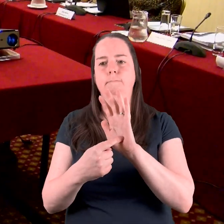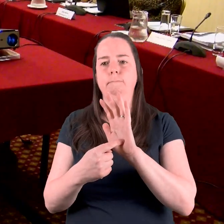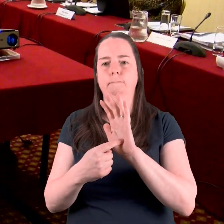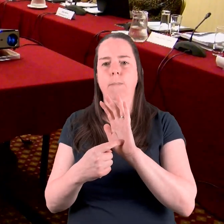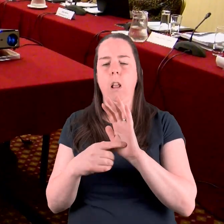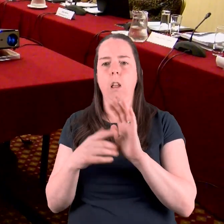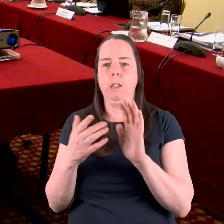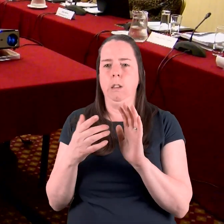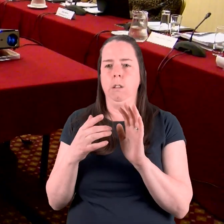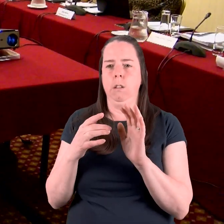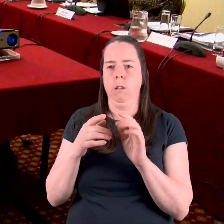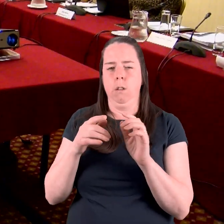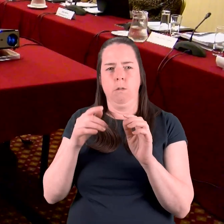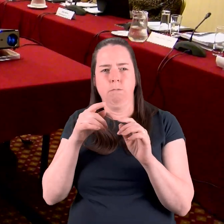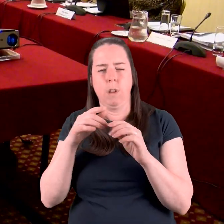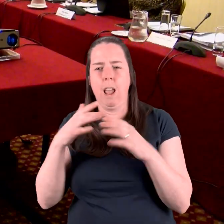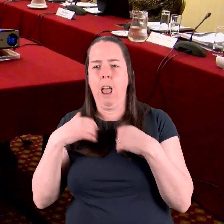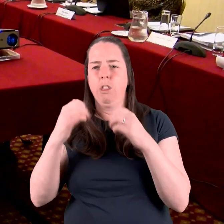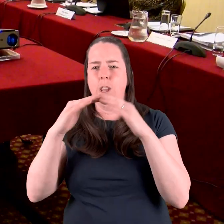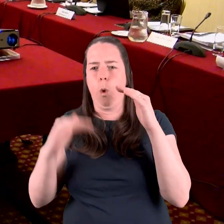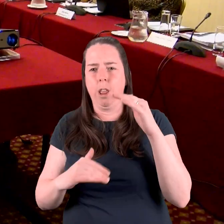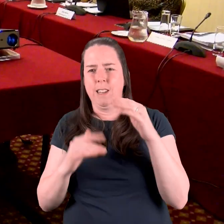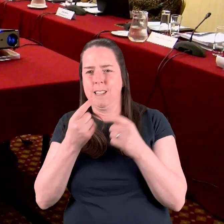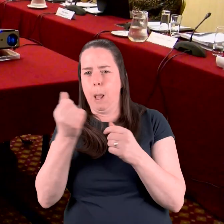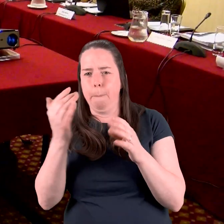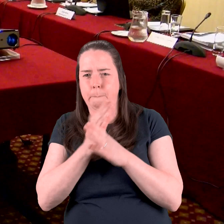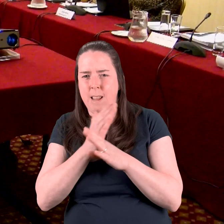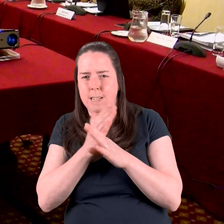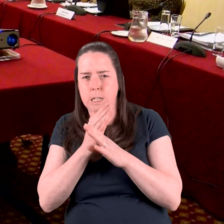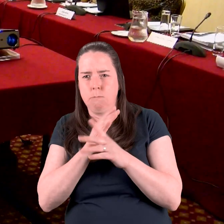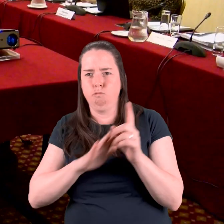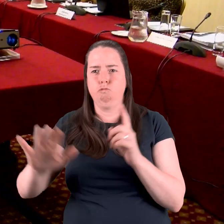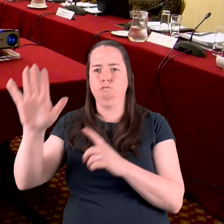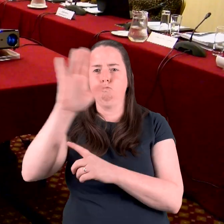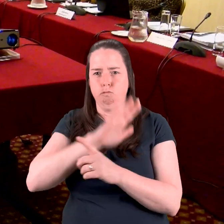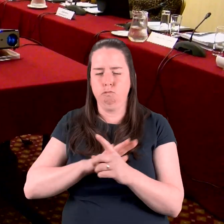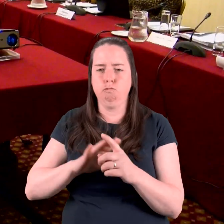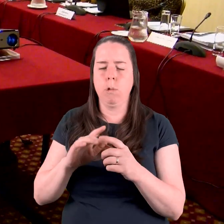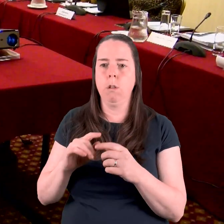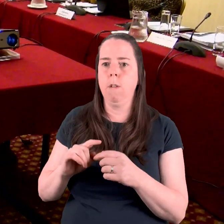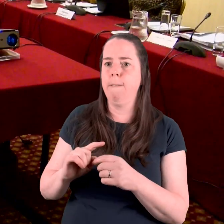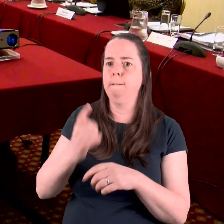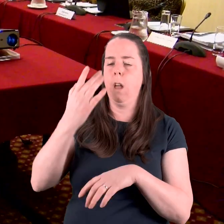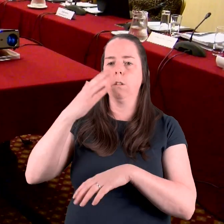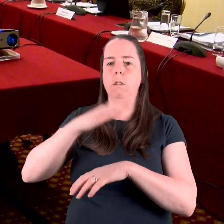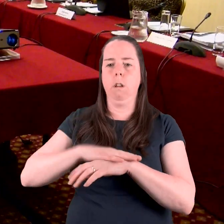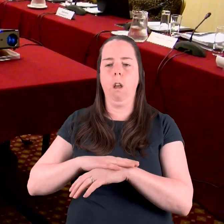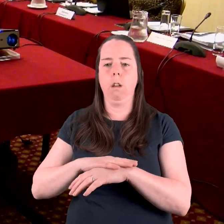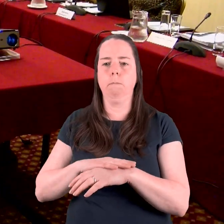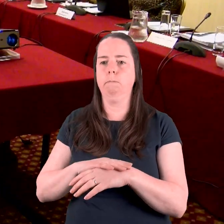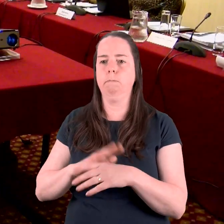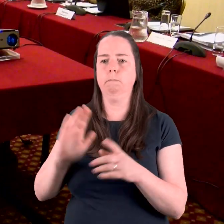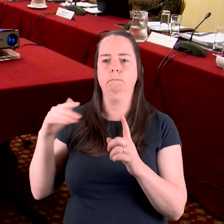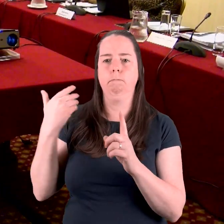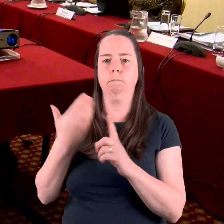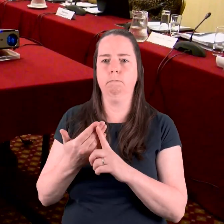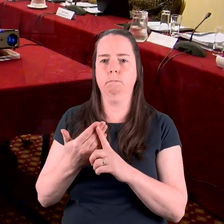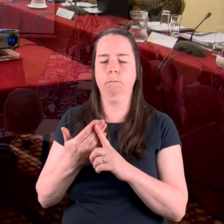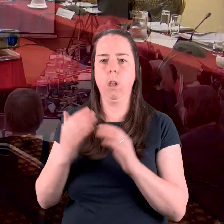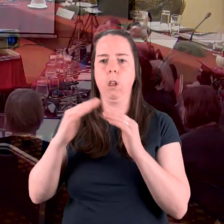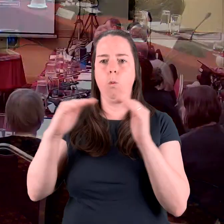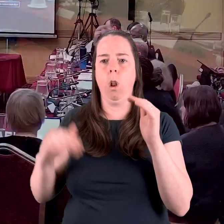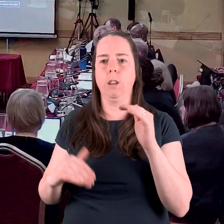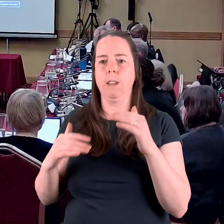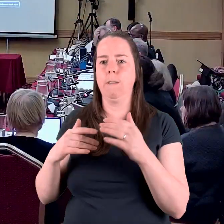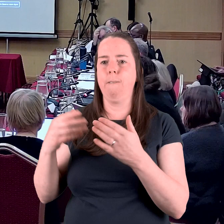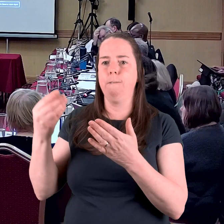actually shined a lot of light in terms of some of the hidden health inequalities that's been going on across the country. And first time ever,